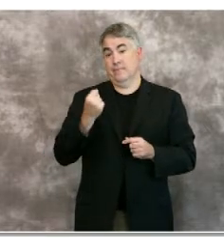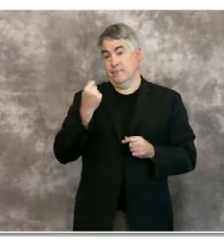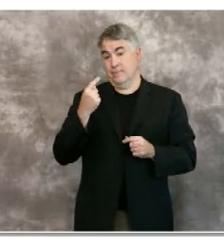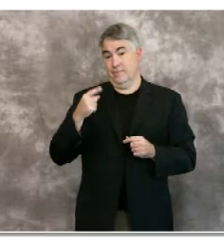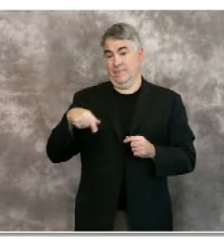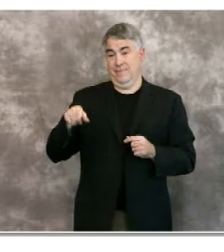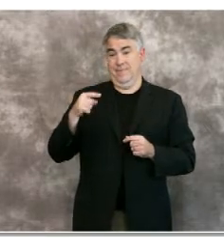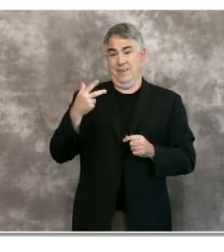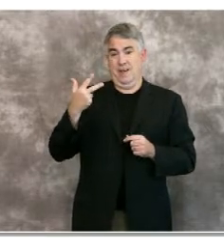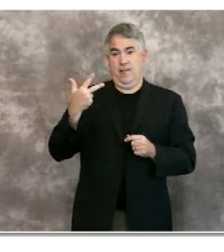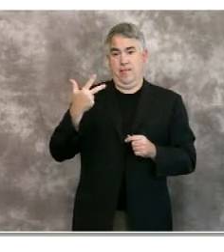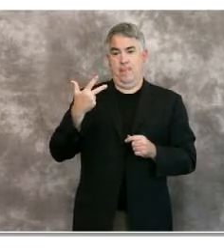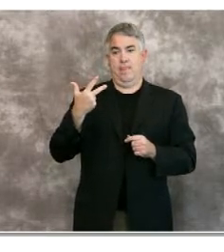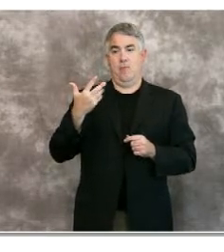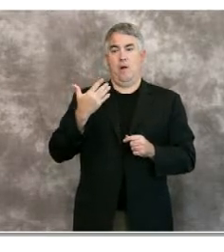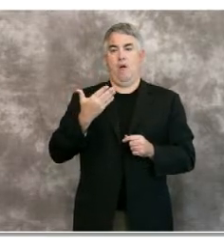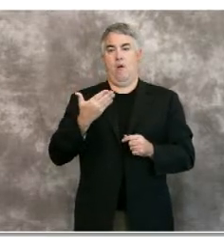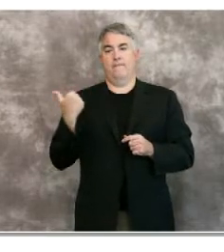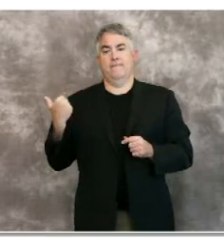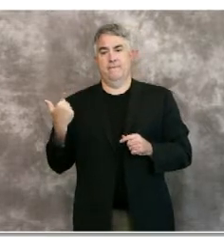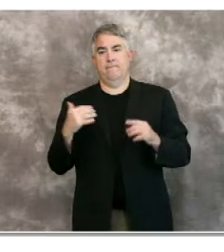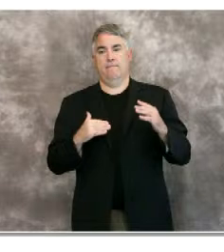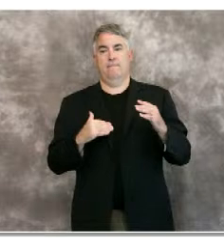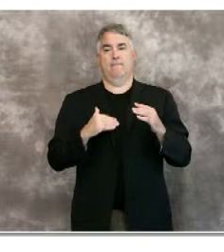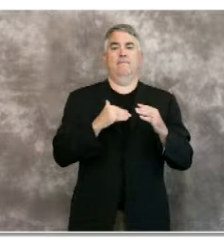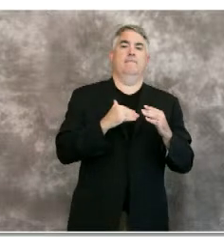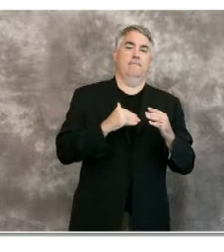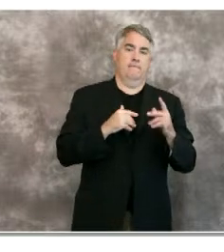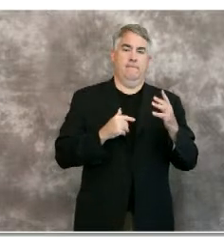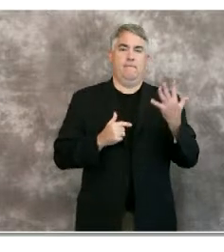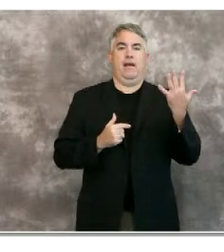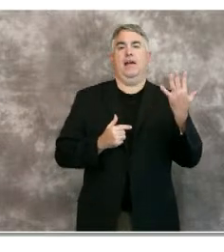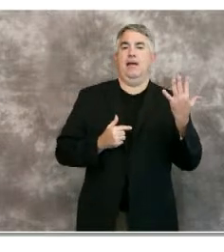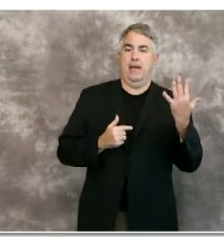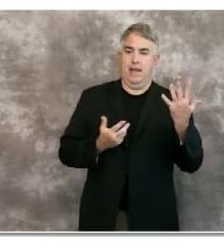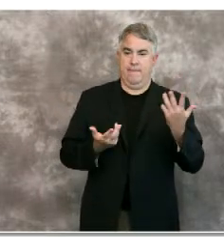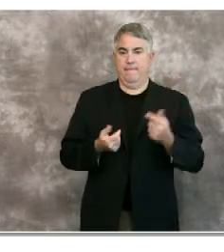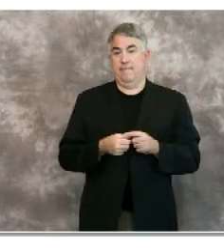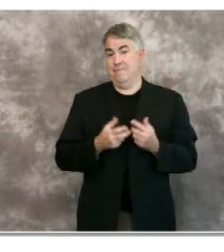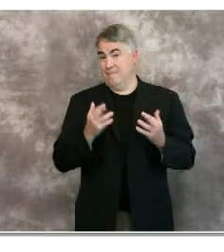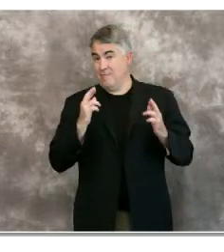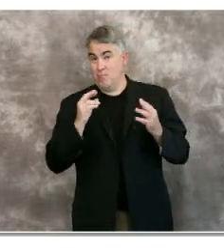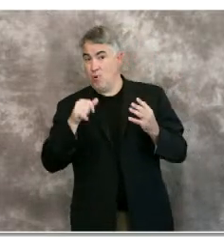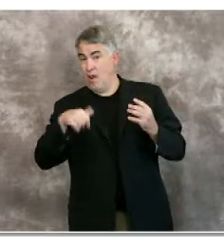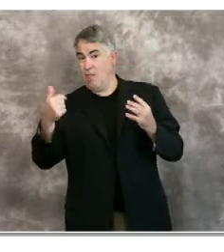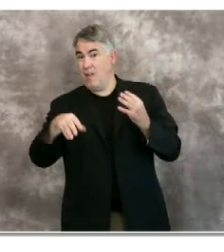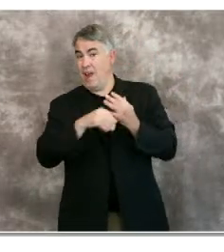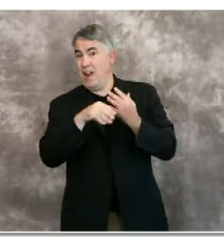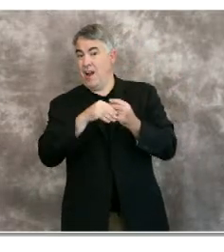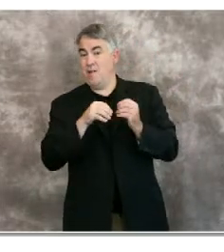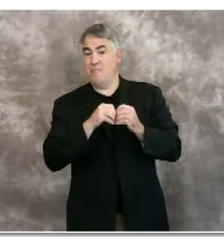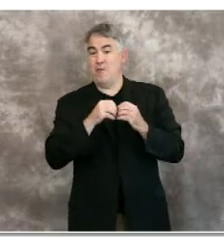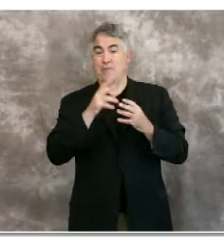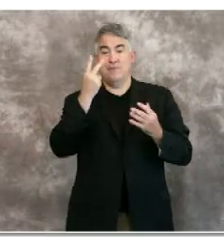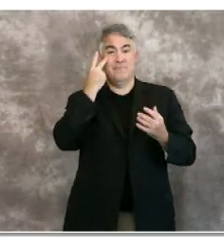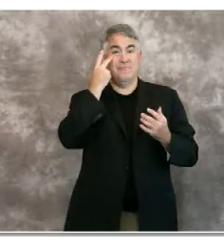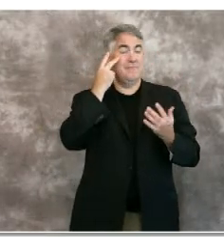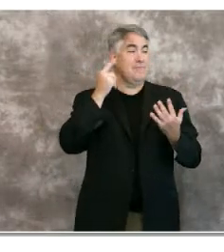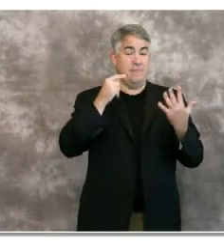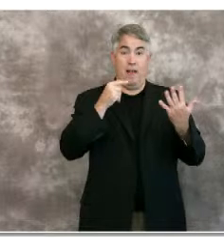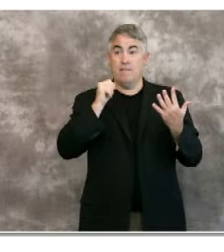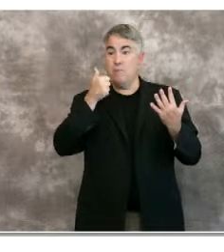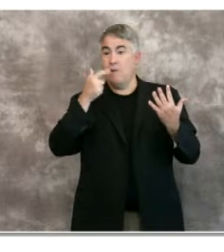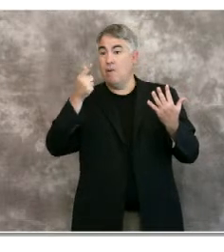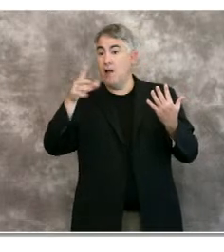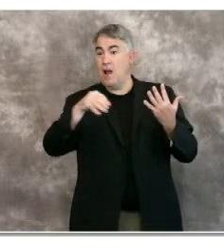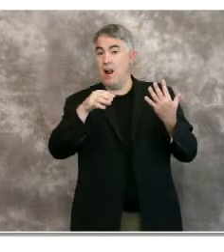of the 7-day tracker. And so depending upon our numbers for today, we may be back under the trigger tomorrow. We just don't know, and we won't